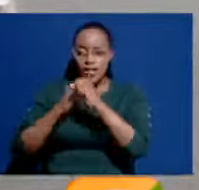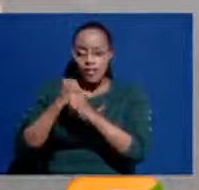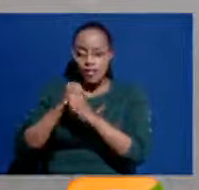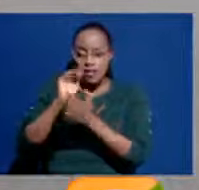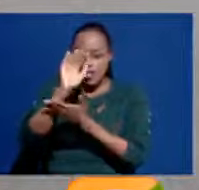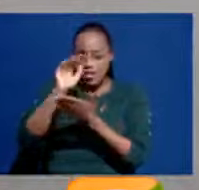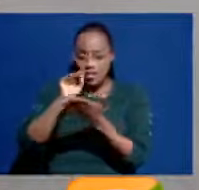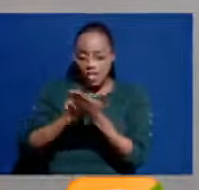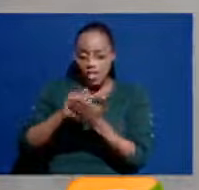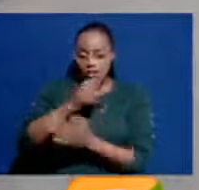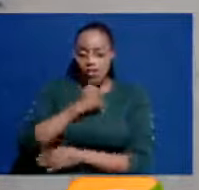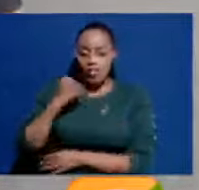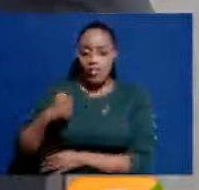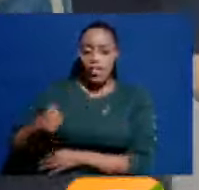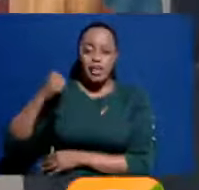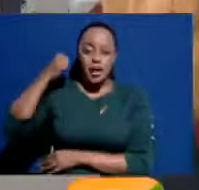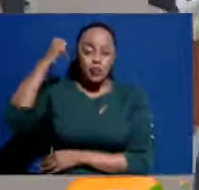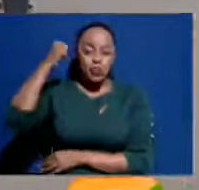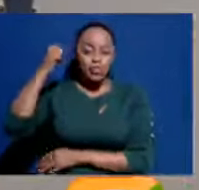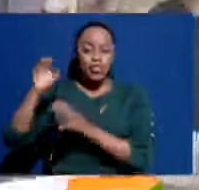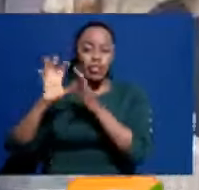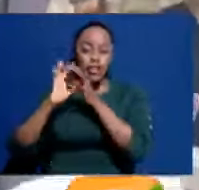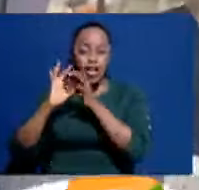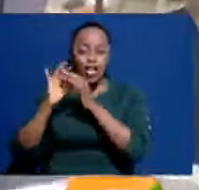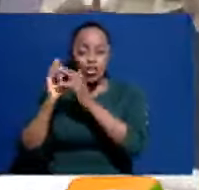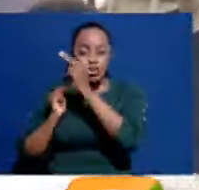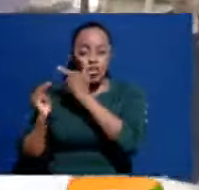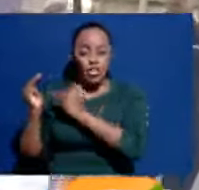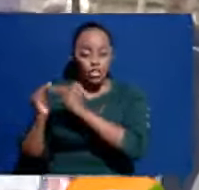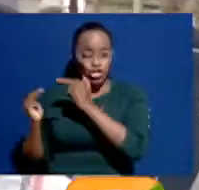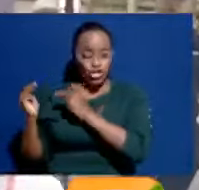of China's political and cultural history.